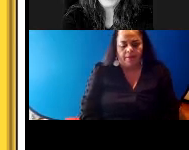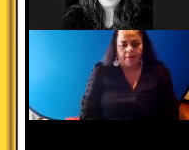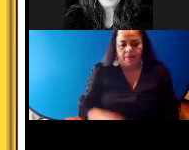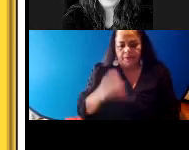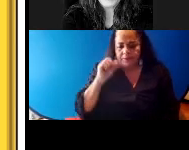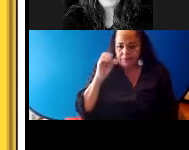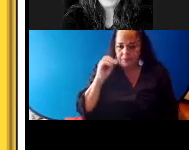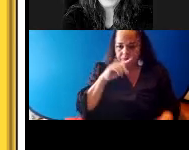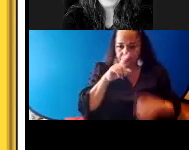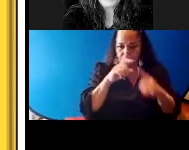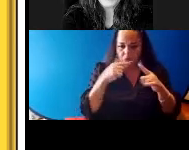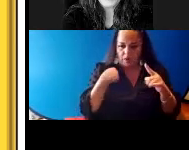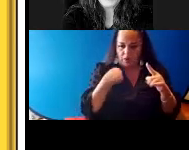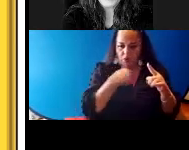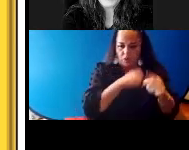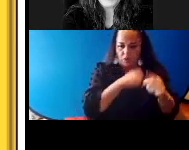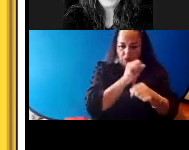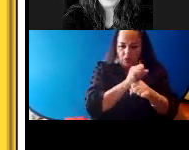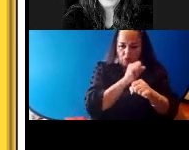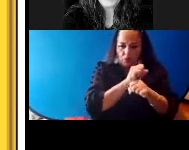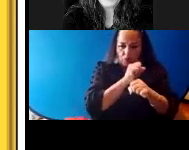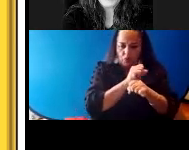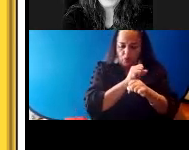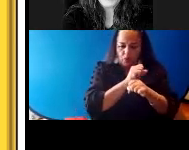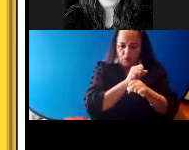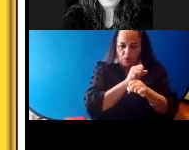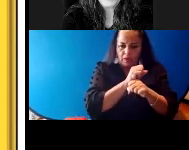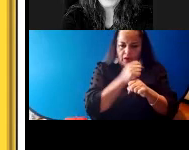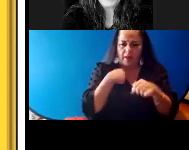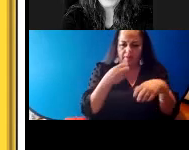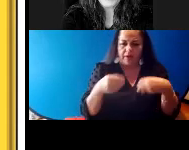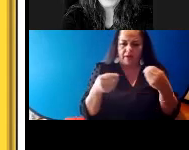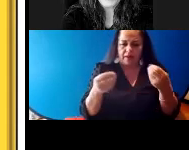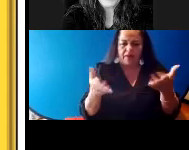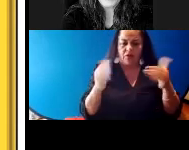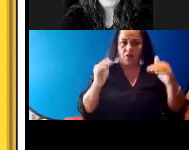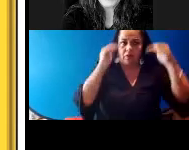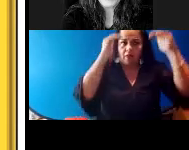So when we work in place, and so I just gave you the high level